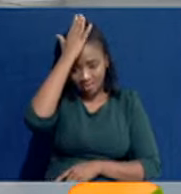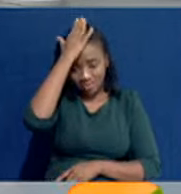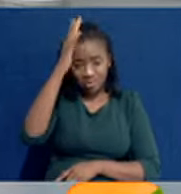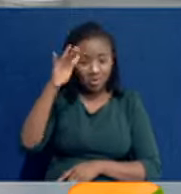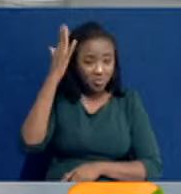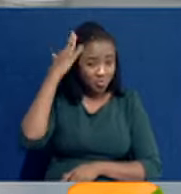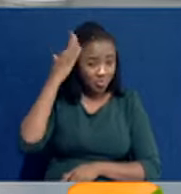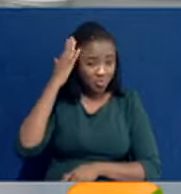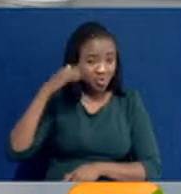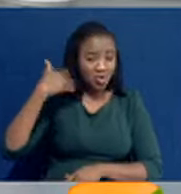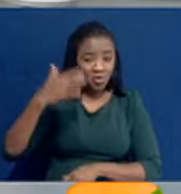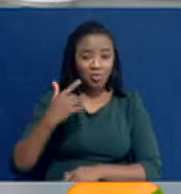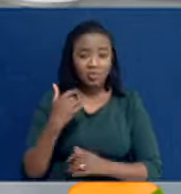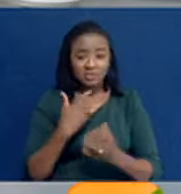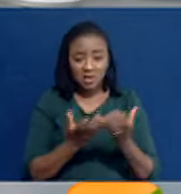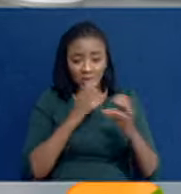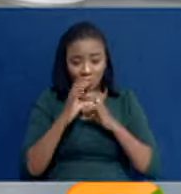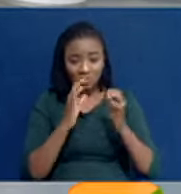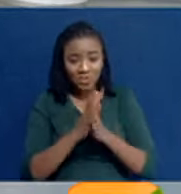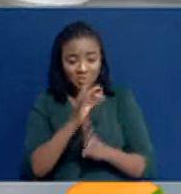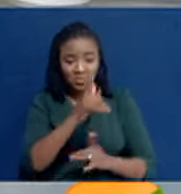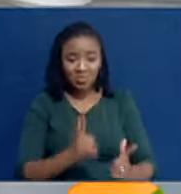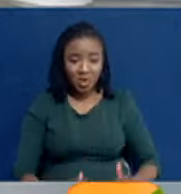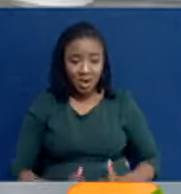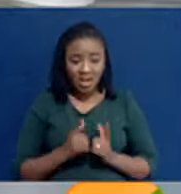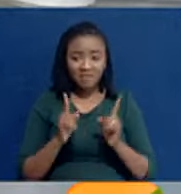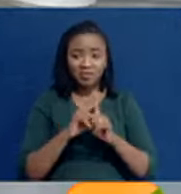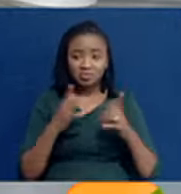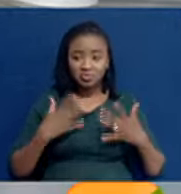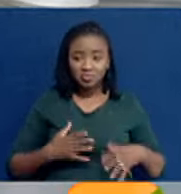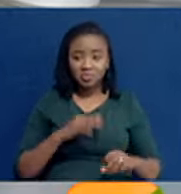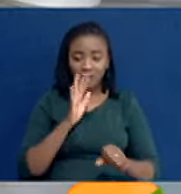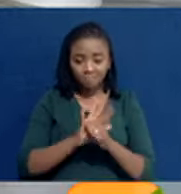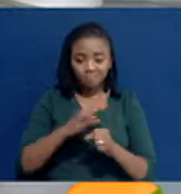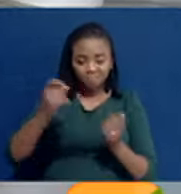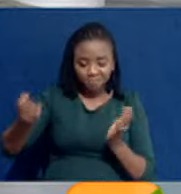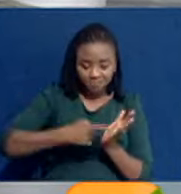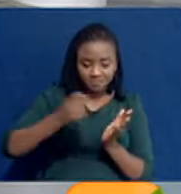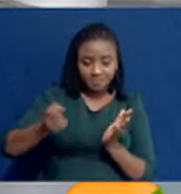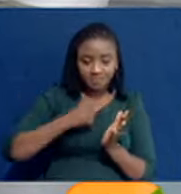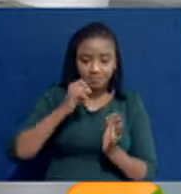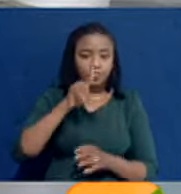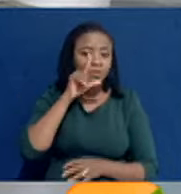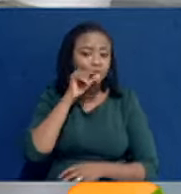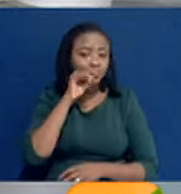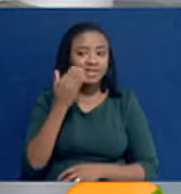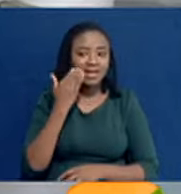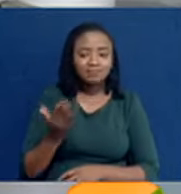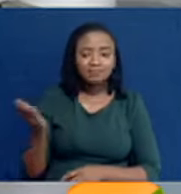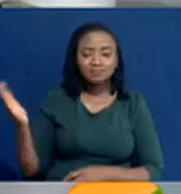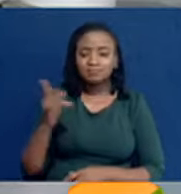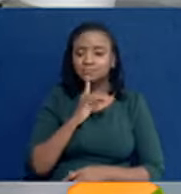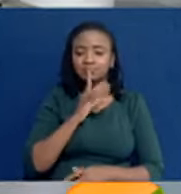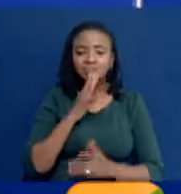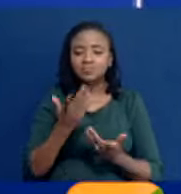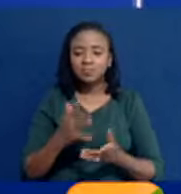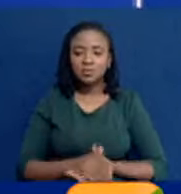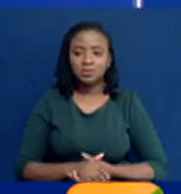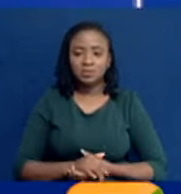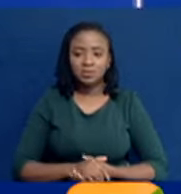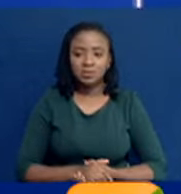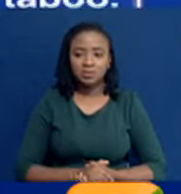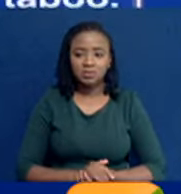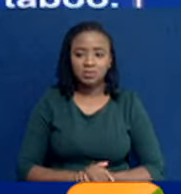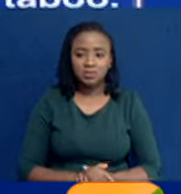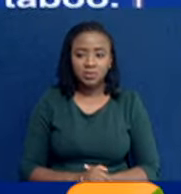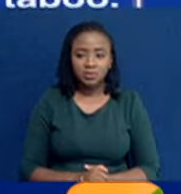and we're talking to you live, but at the same time, people are responding live on Twitter. So we want to go to a bit of feedback and see what they have to say. Take a look what they're